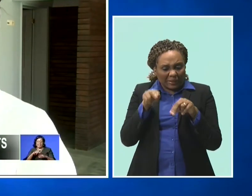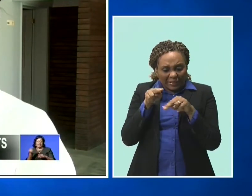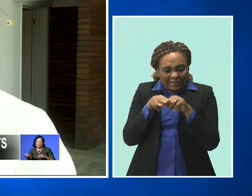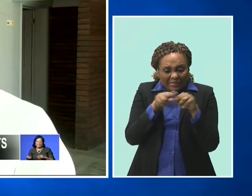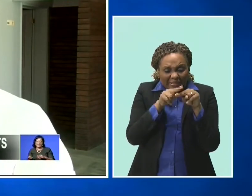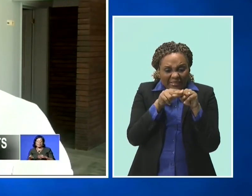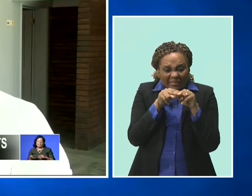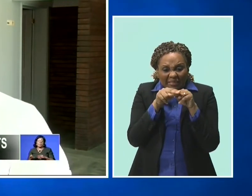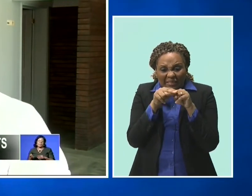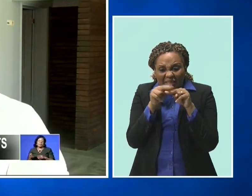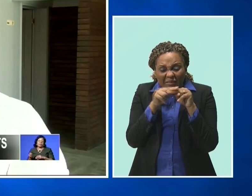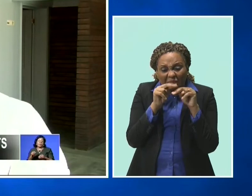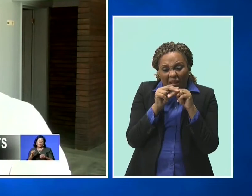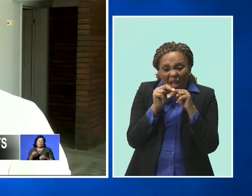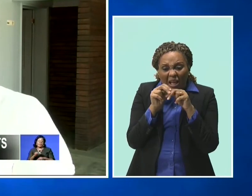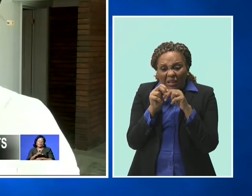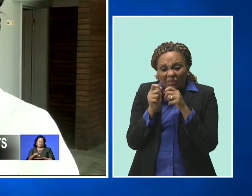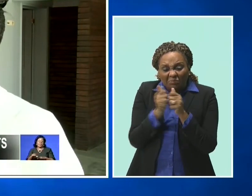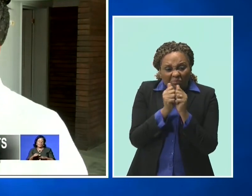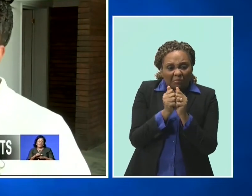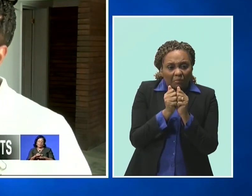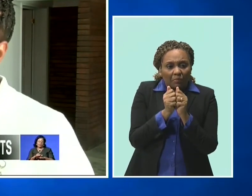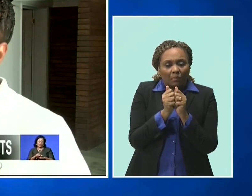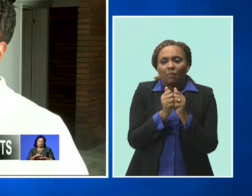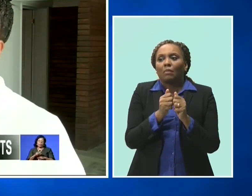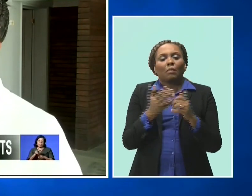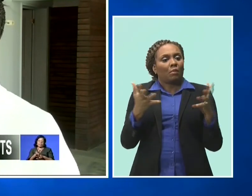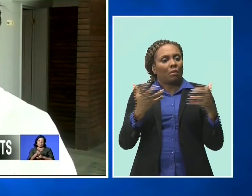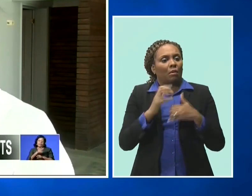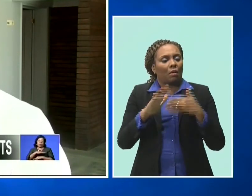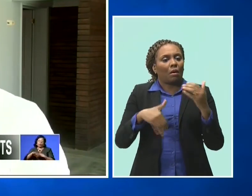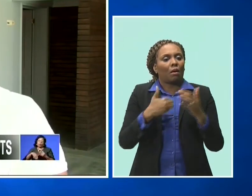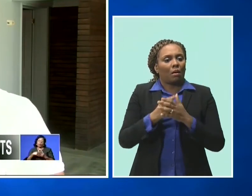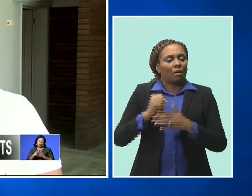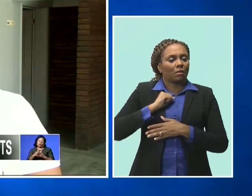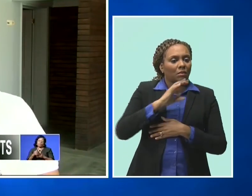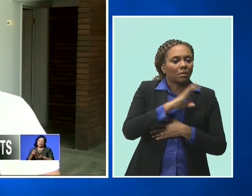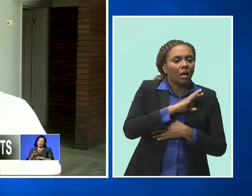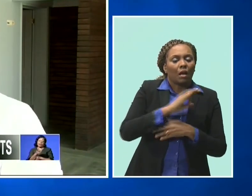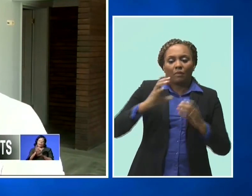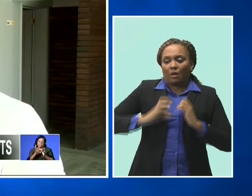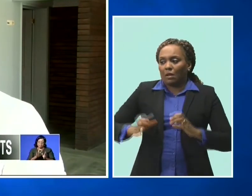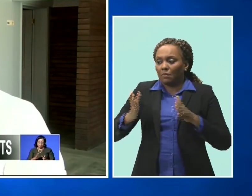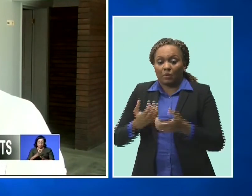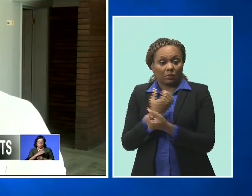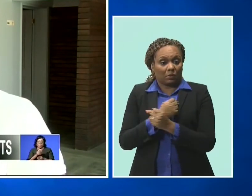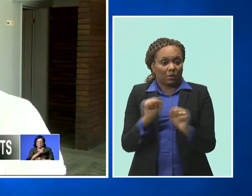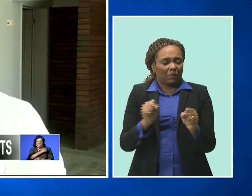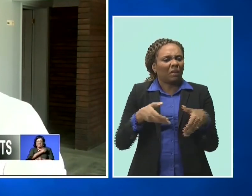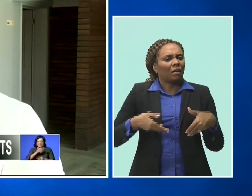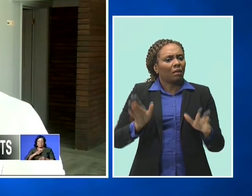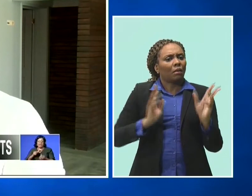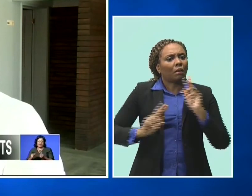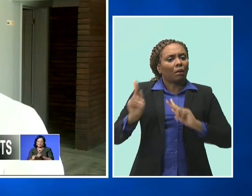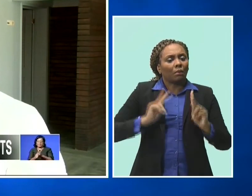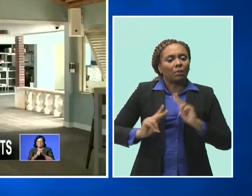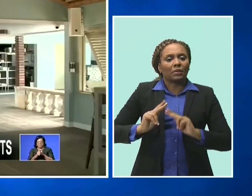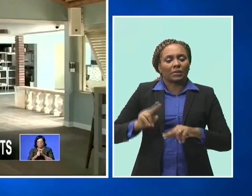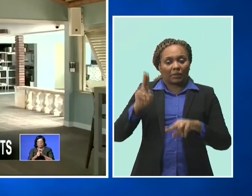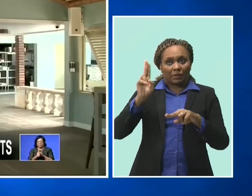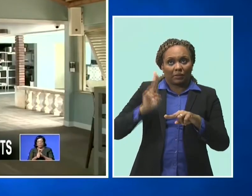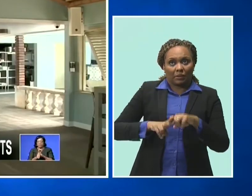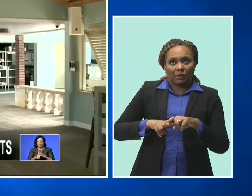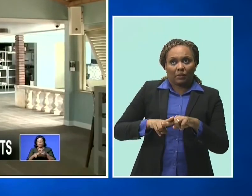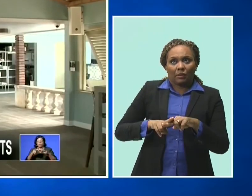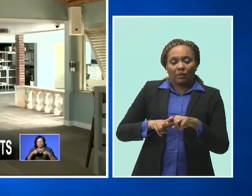particular area. So therefore, we want to keep all of our patrons and our staff safe. So we are only allowing our patrons to sit down